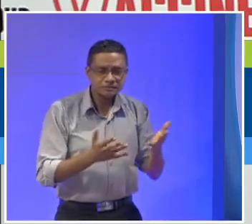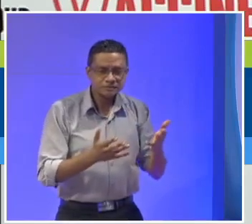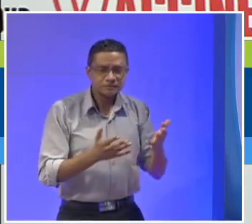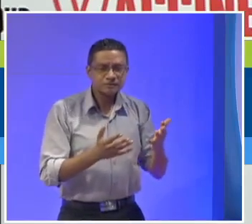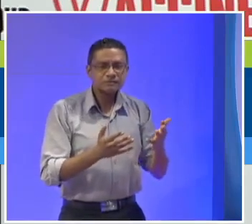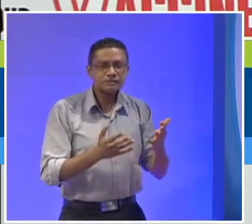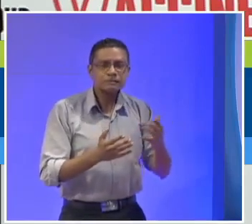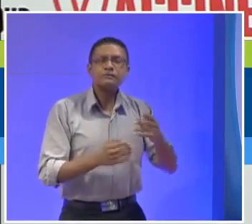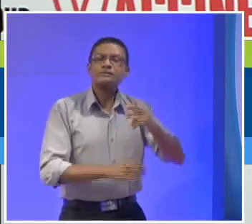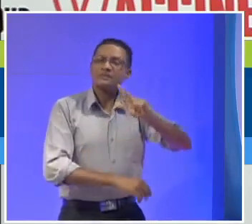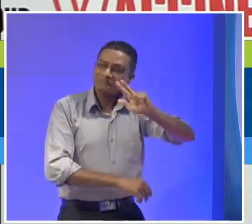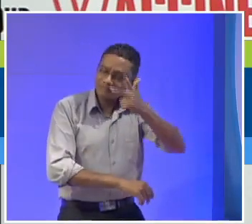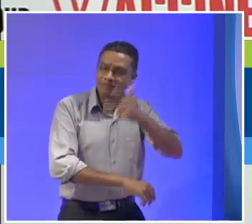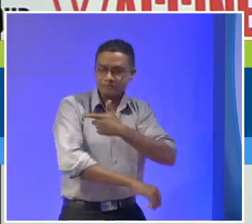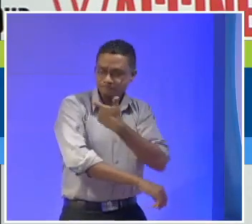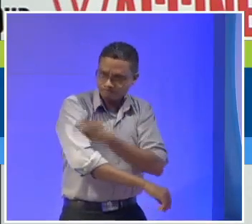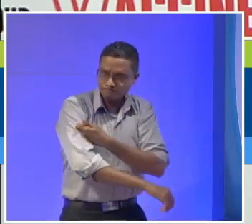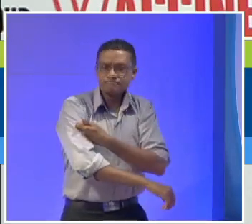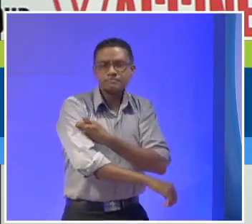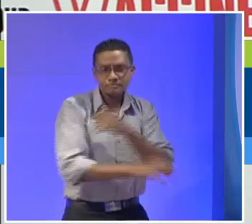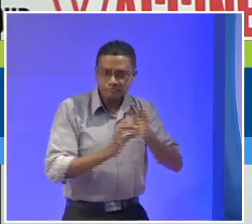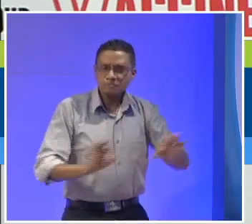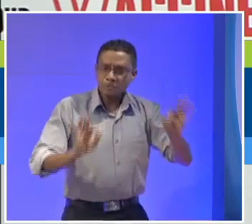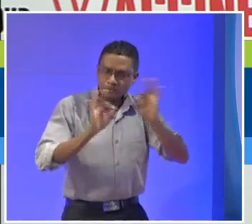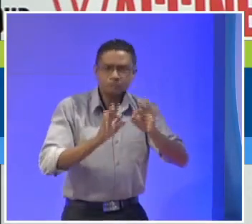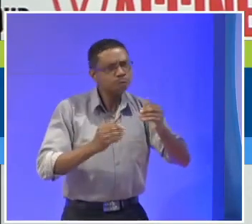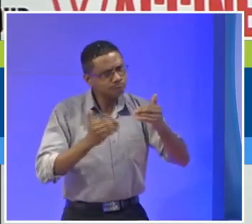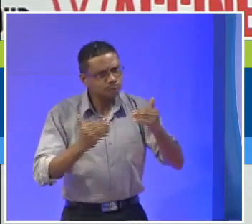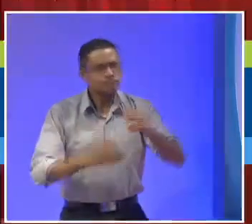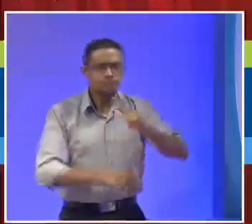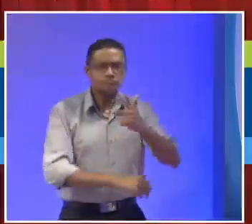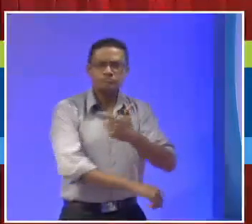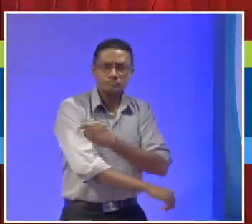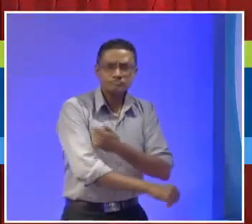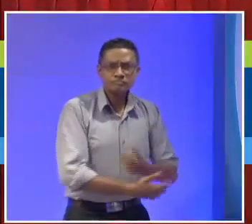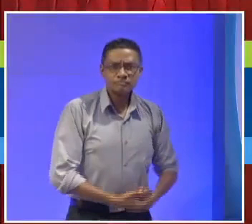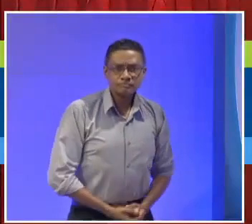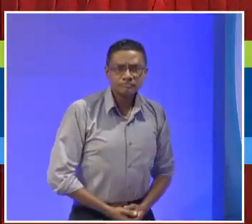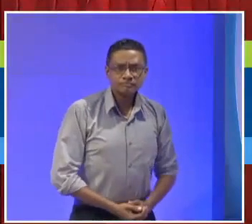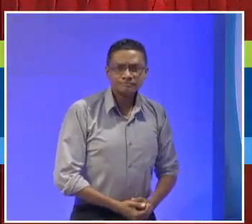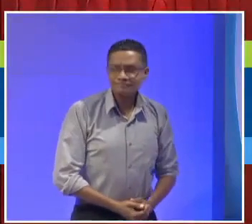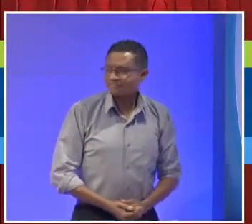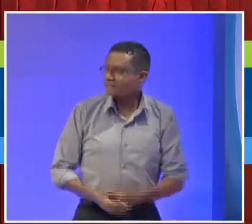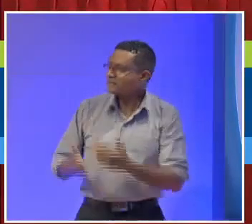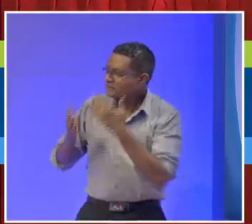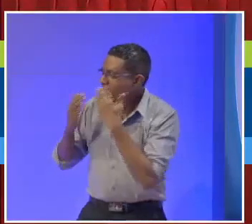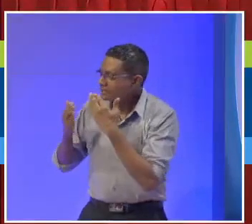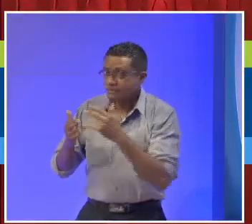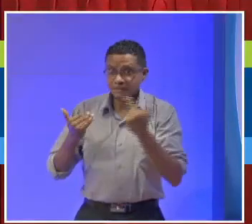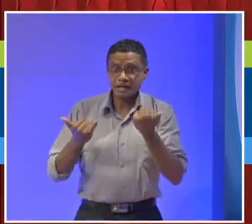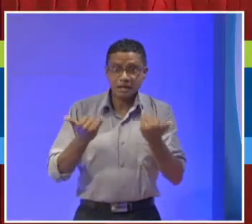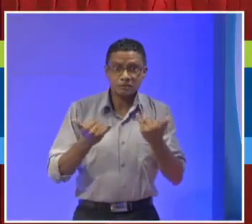get boosted. Thanks. And with that, we move to Newsday. We're ready for your questions.